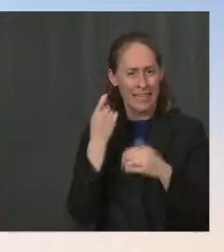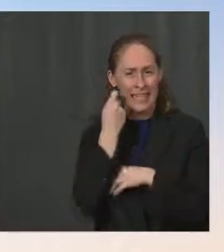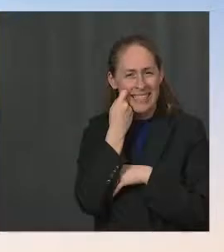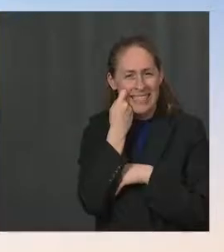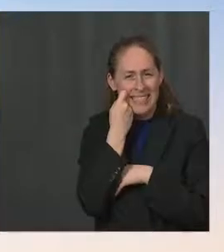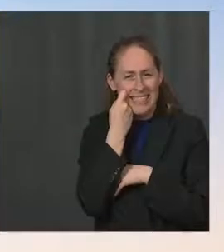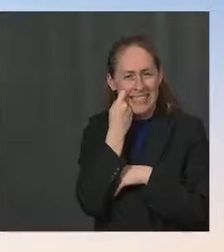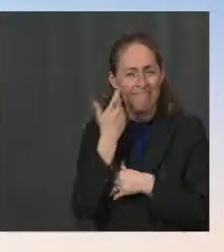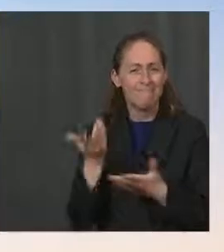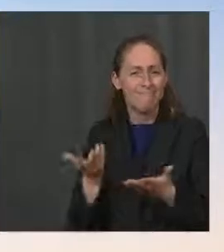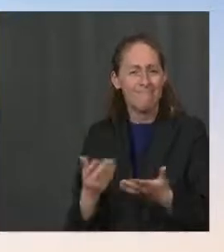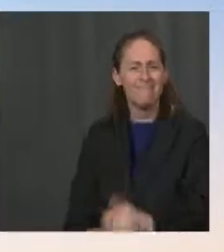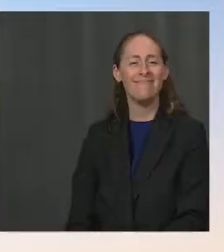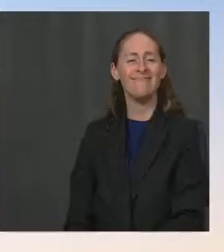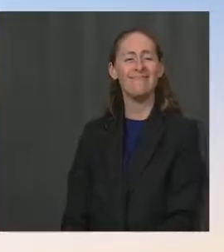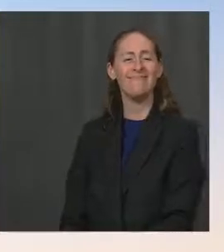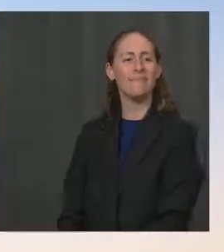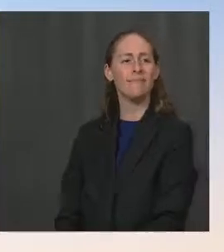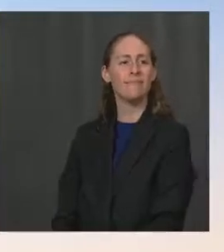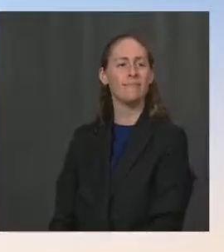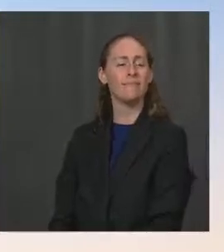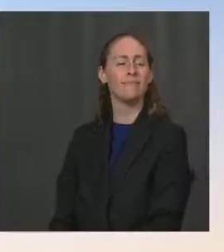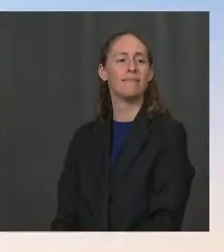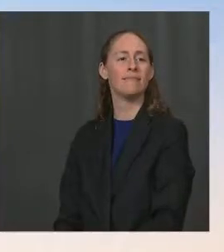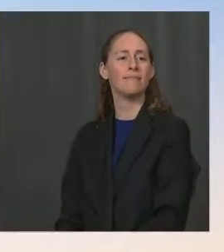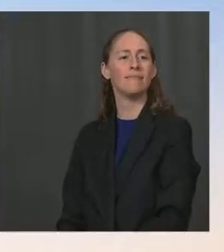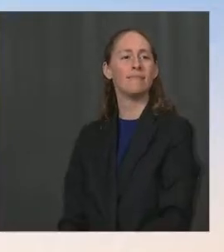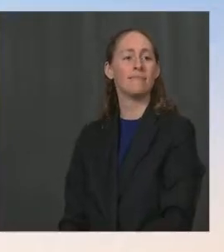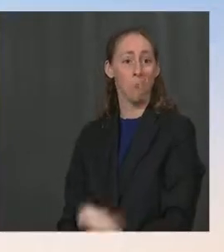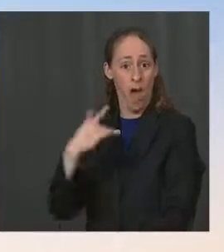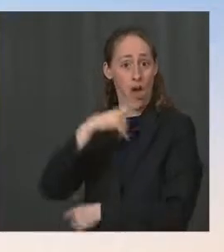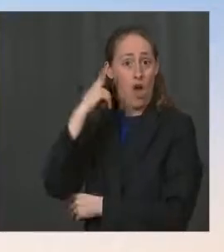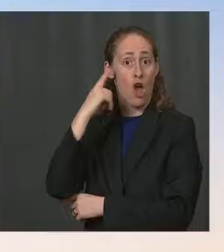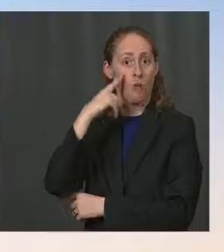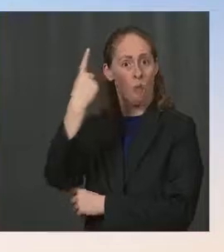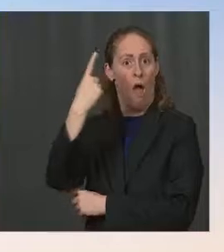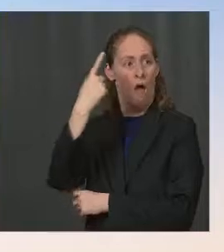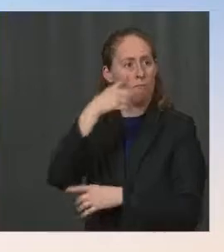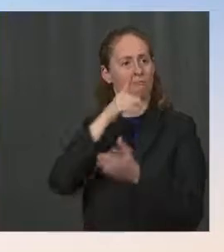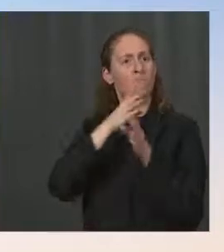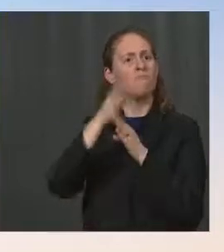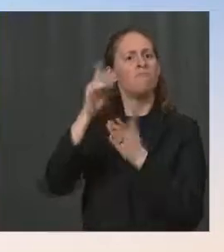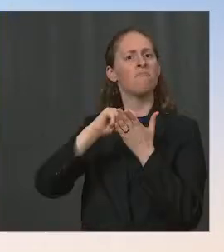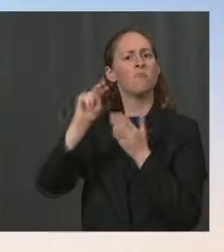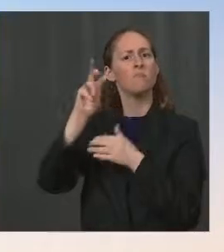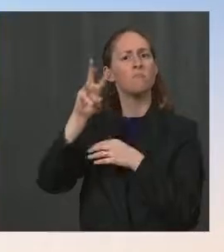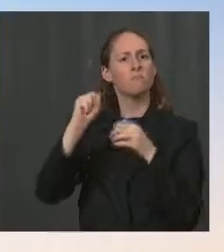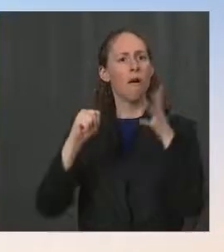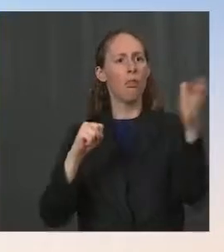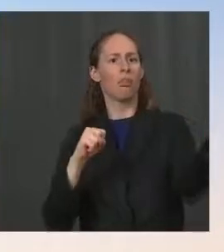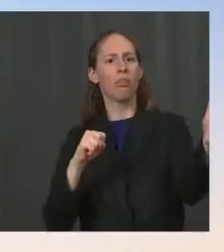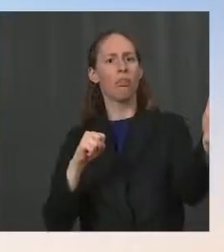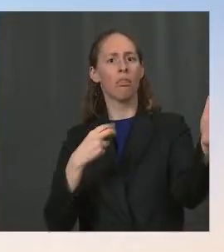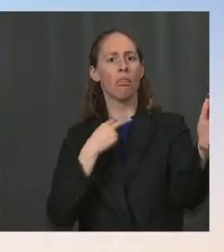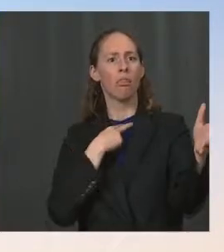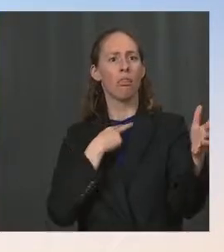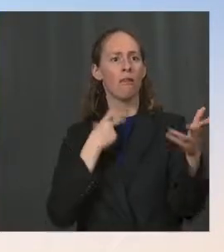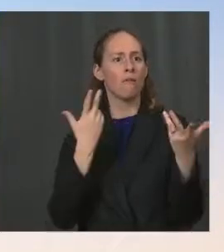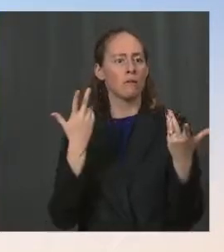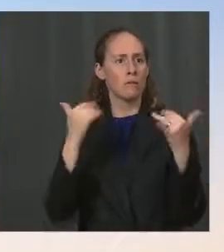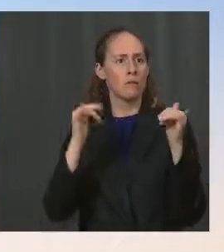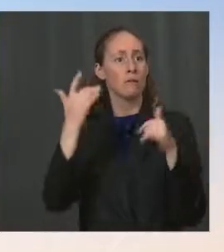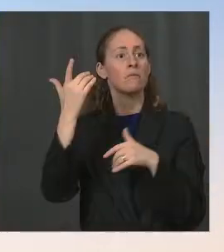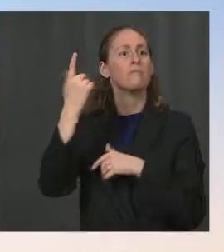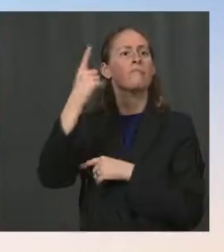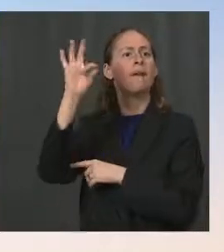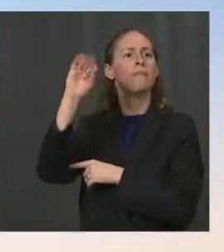hearing about some journalists who were left behind. Fox confirmed that a number of journalists working for U.S. Agency for Global Media,